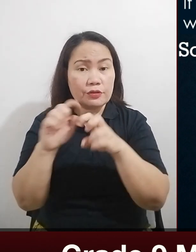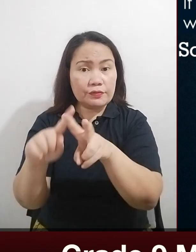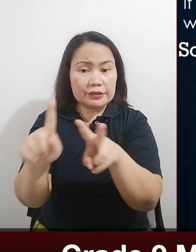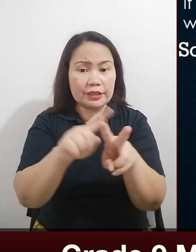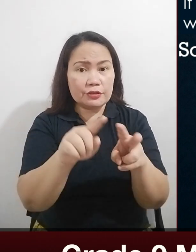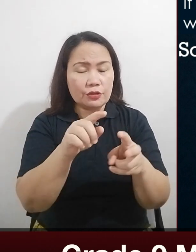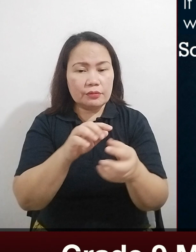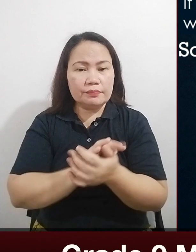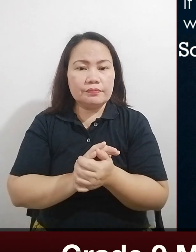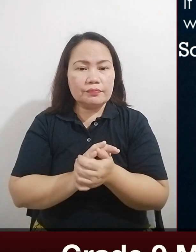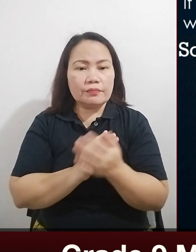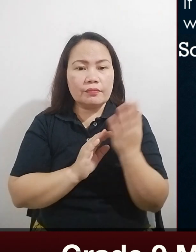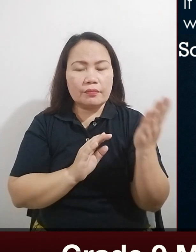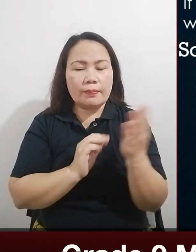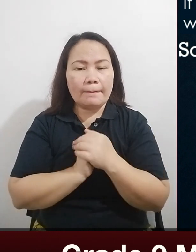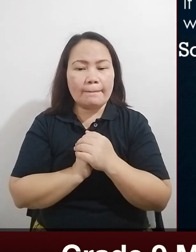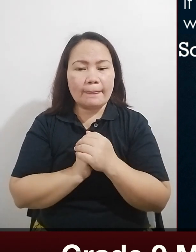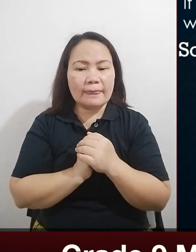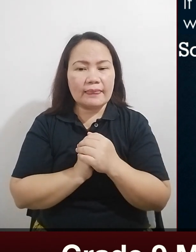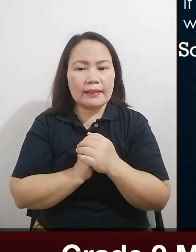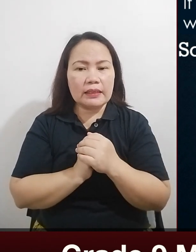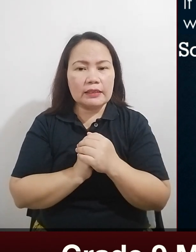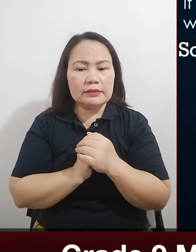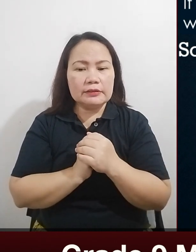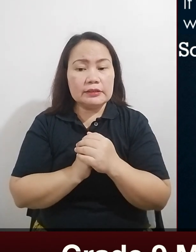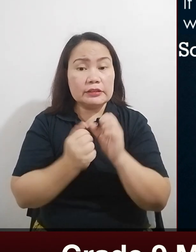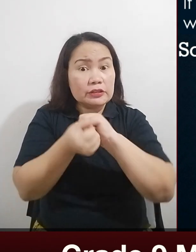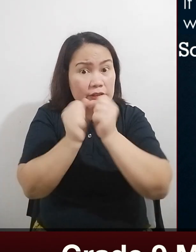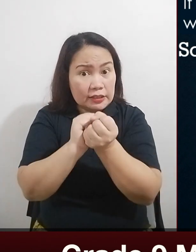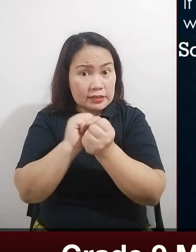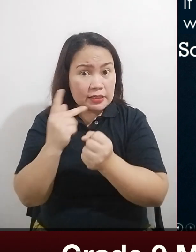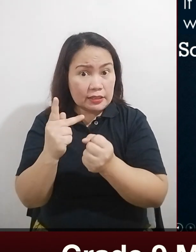magiging equation of variation natin? And that is